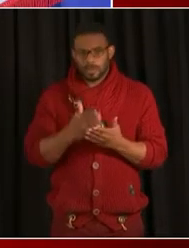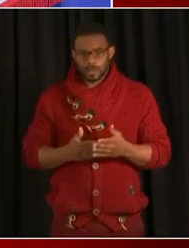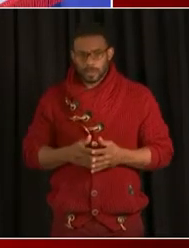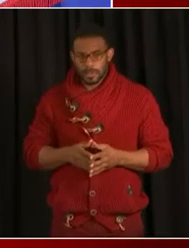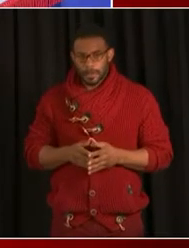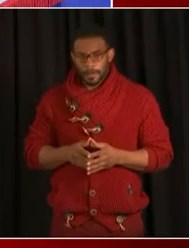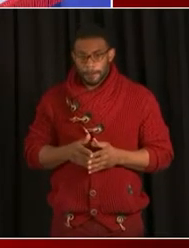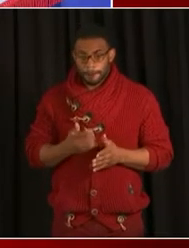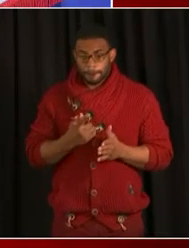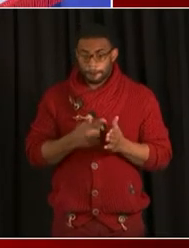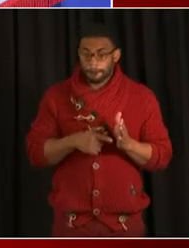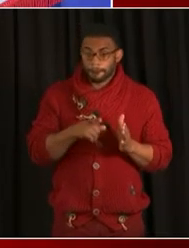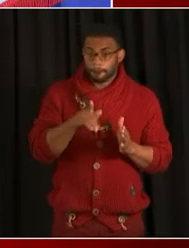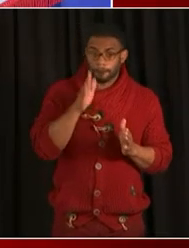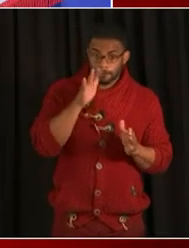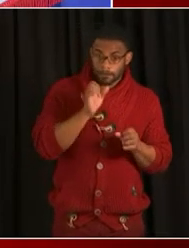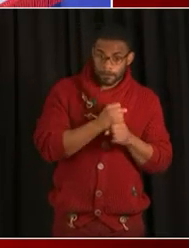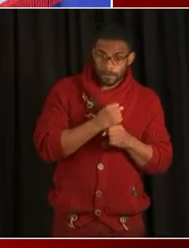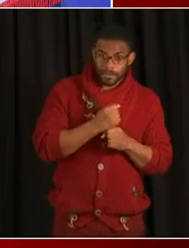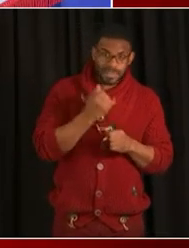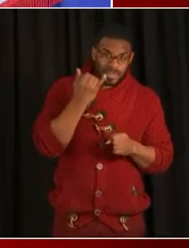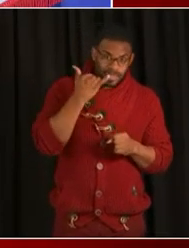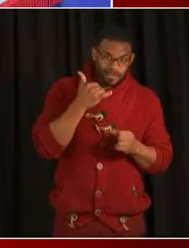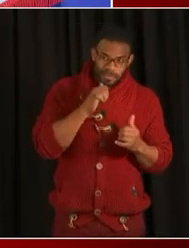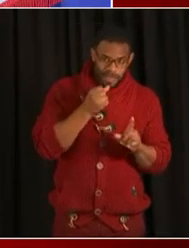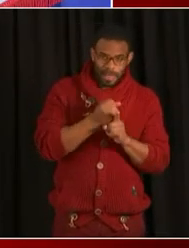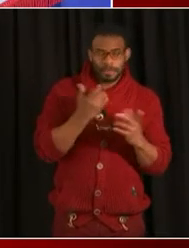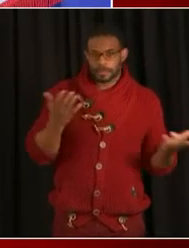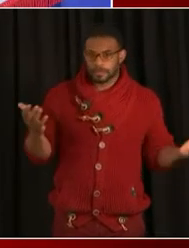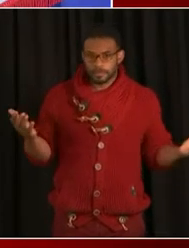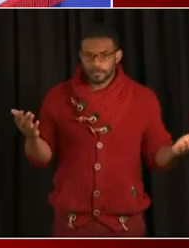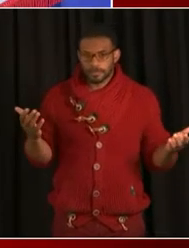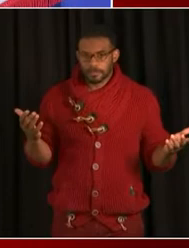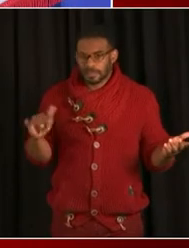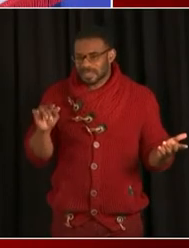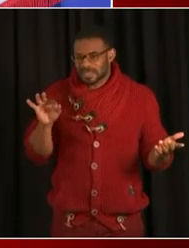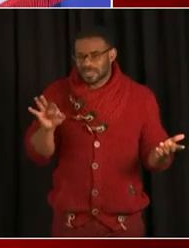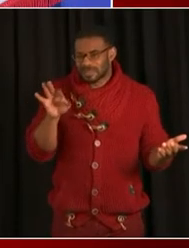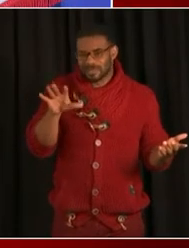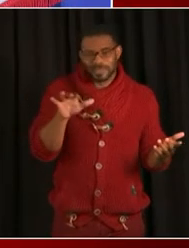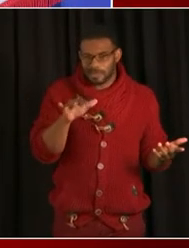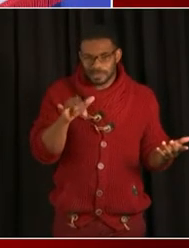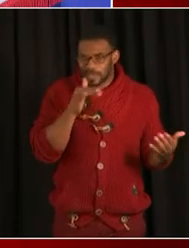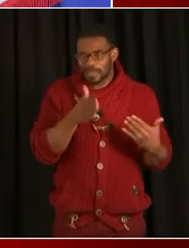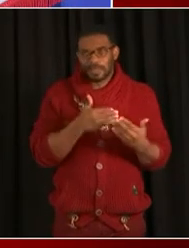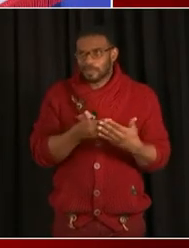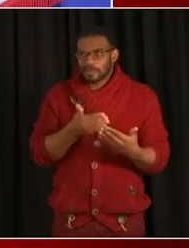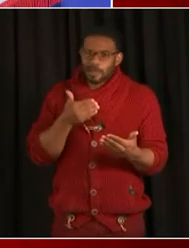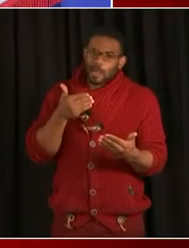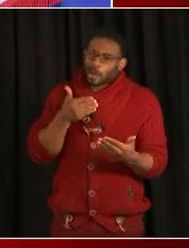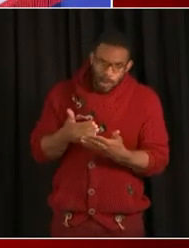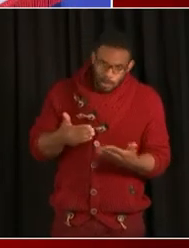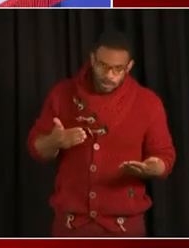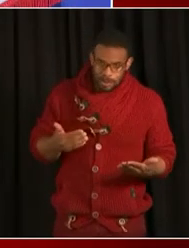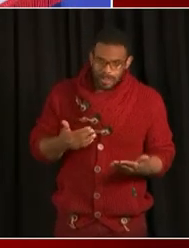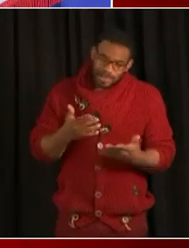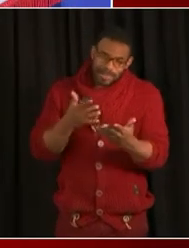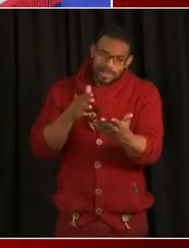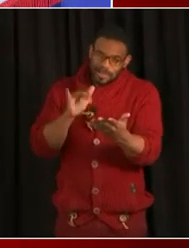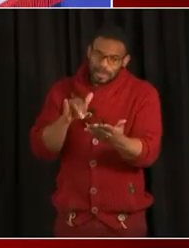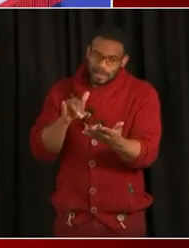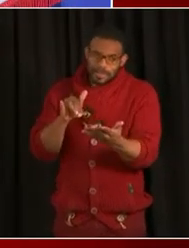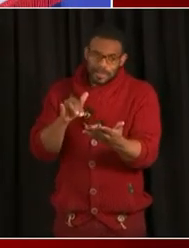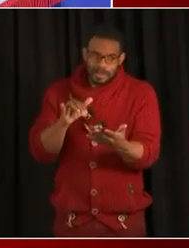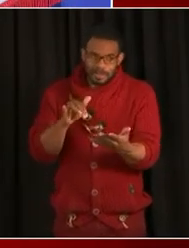portion of what you would have made if it hadn't been for the pandemic. It's a small portion. It's not even. It's not even. And